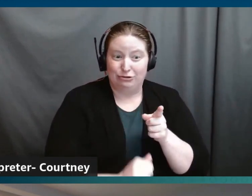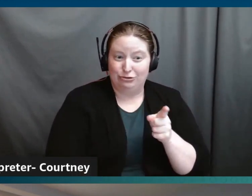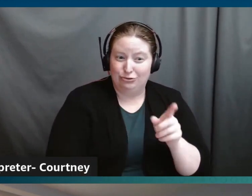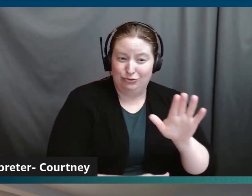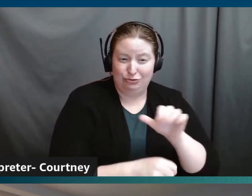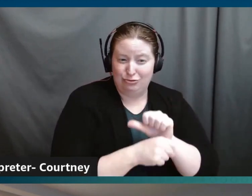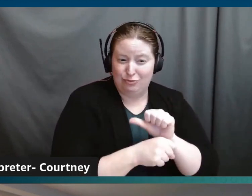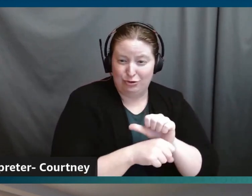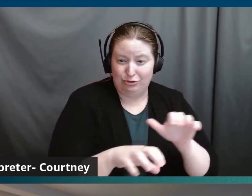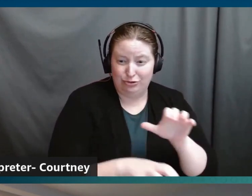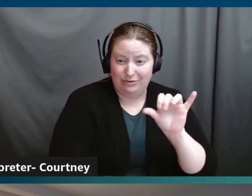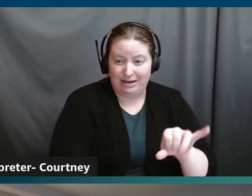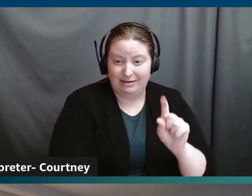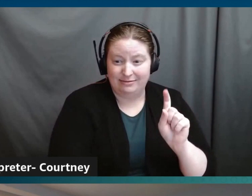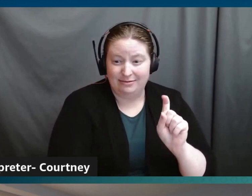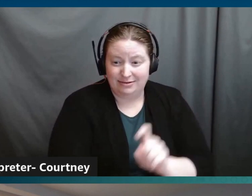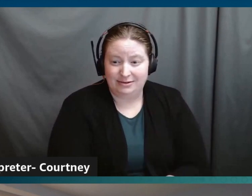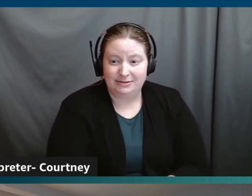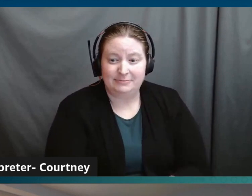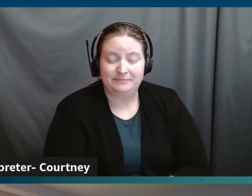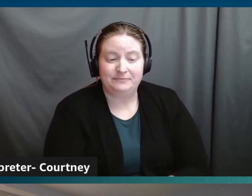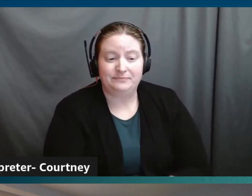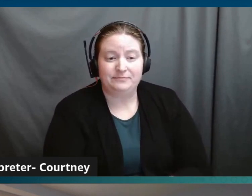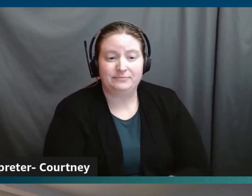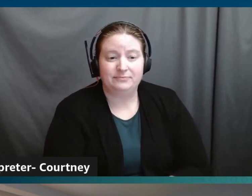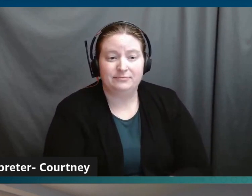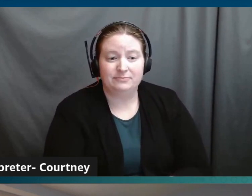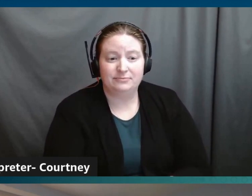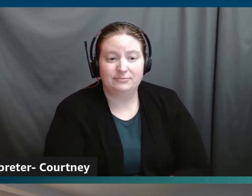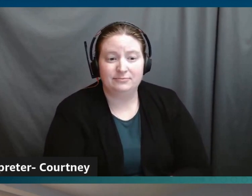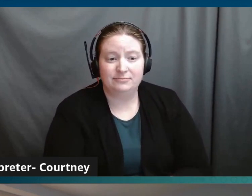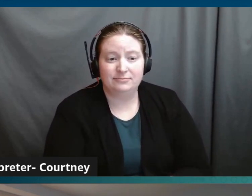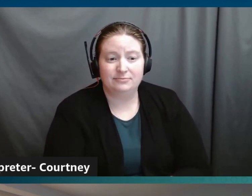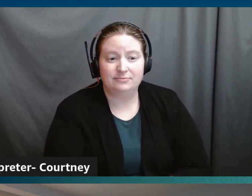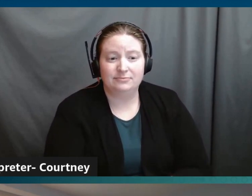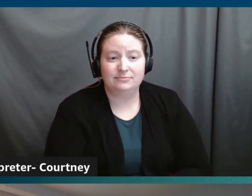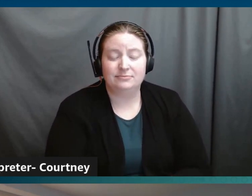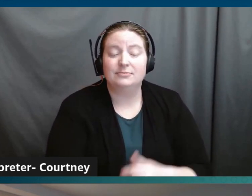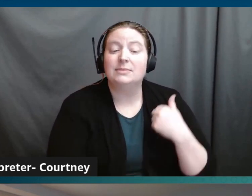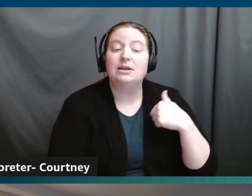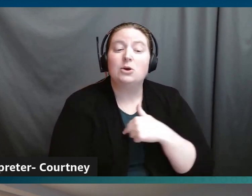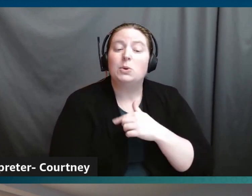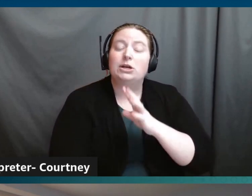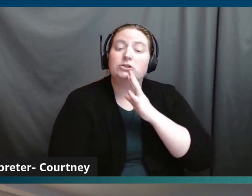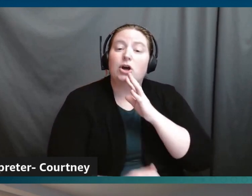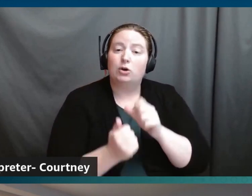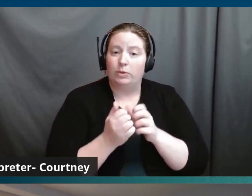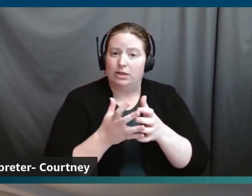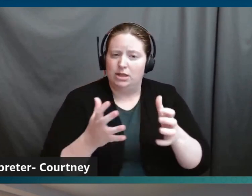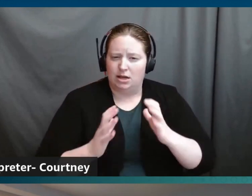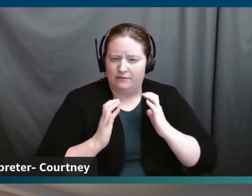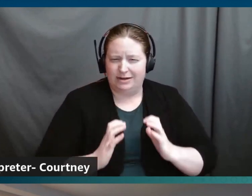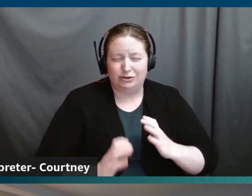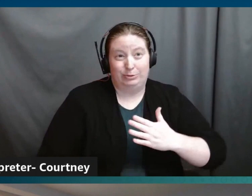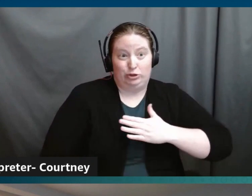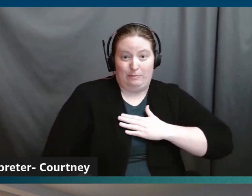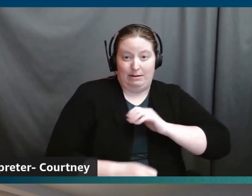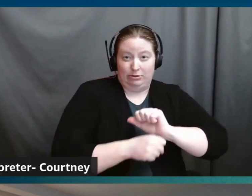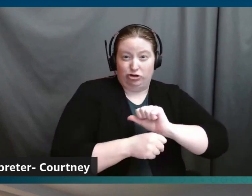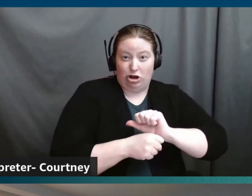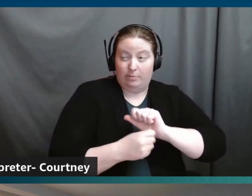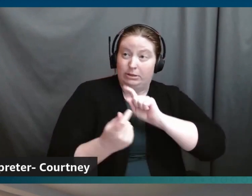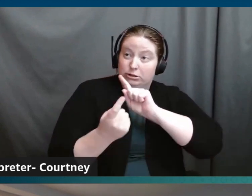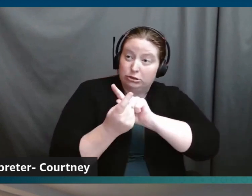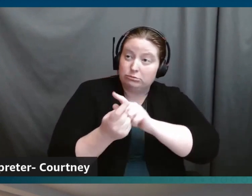that? Right. So we talk to a lot of customers. So my job is to talk to